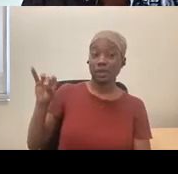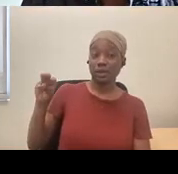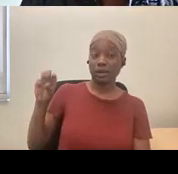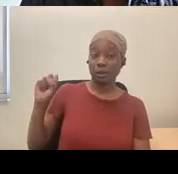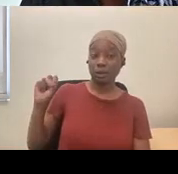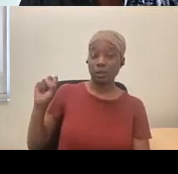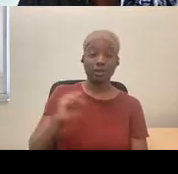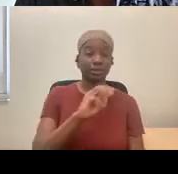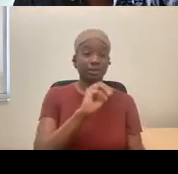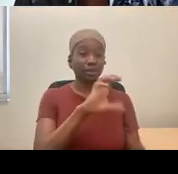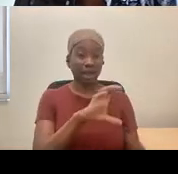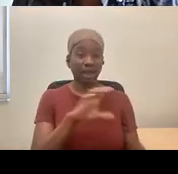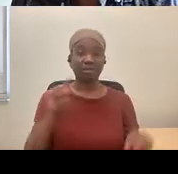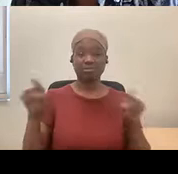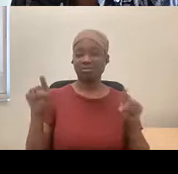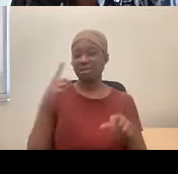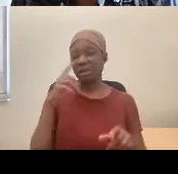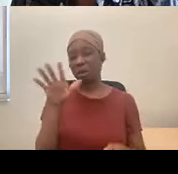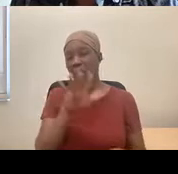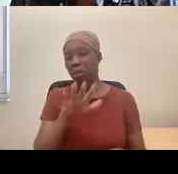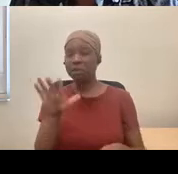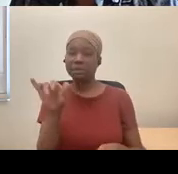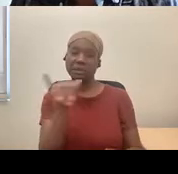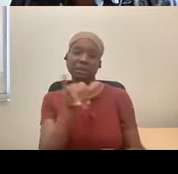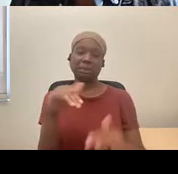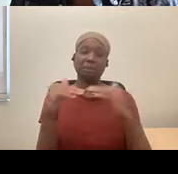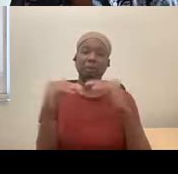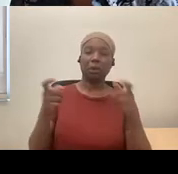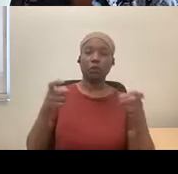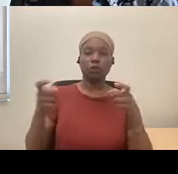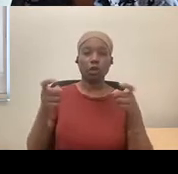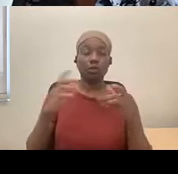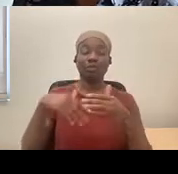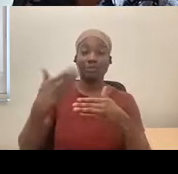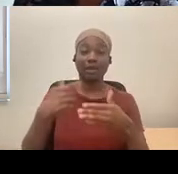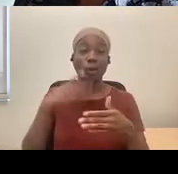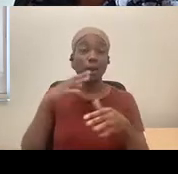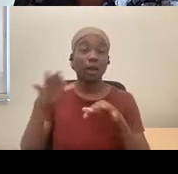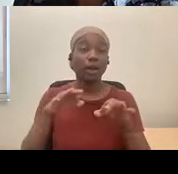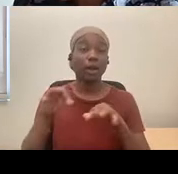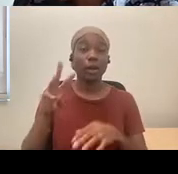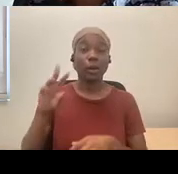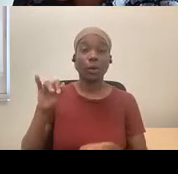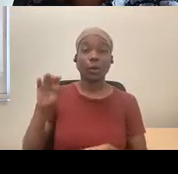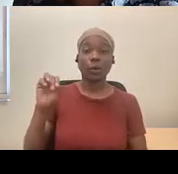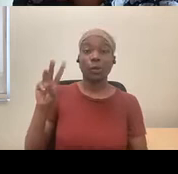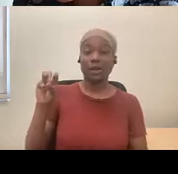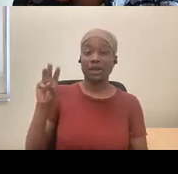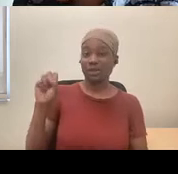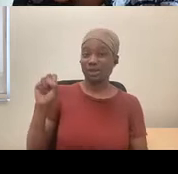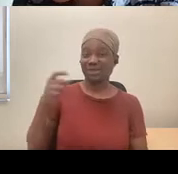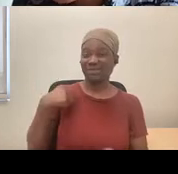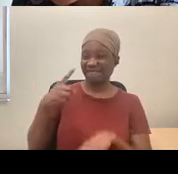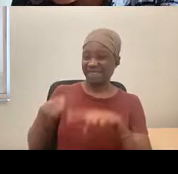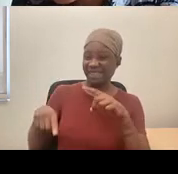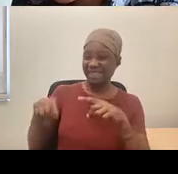both. My next slide is about Windows. I'm sorry, I can't do a screen share on this because I don't have a